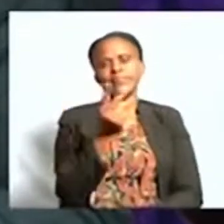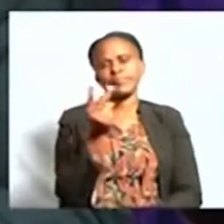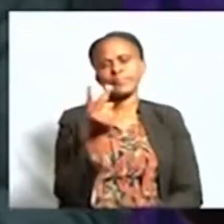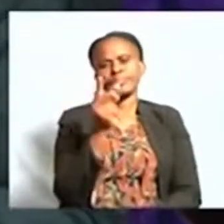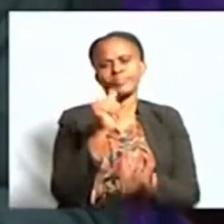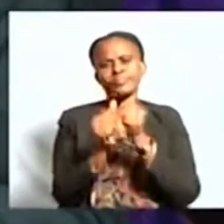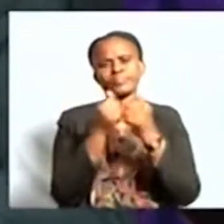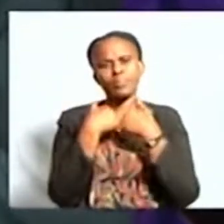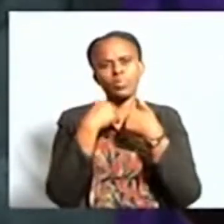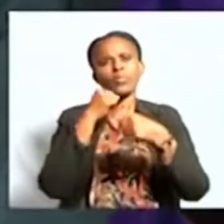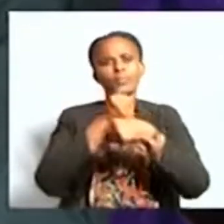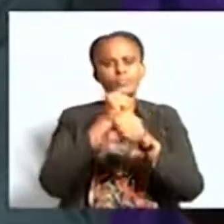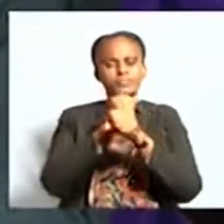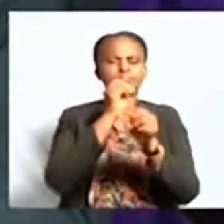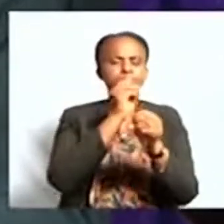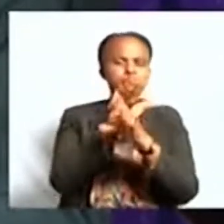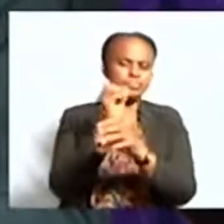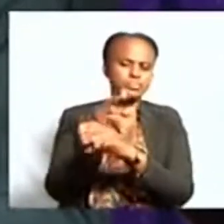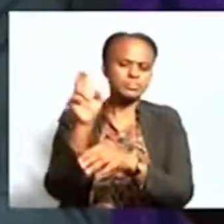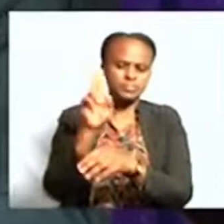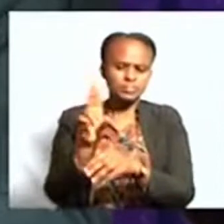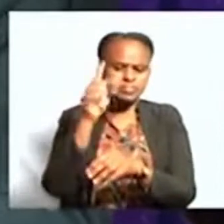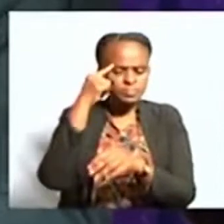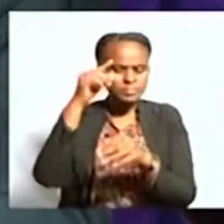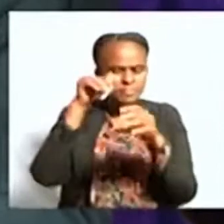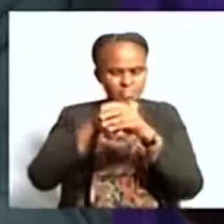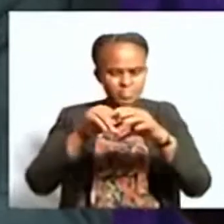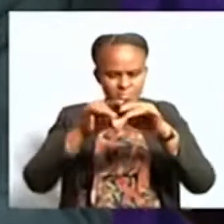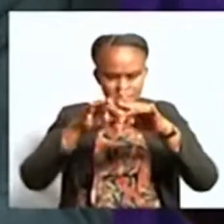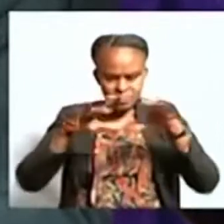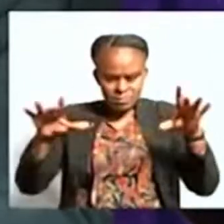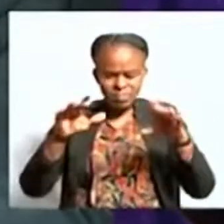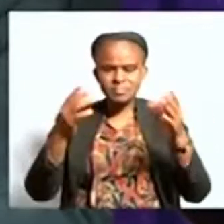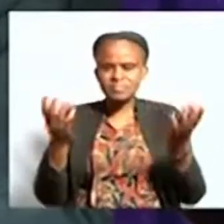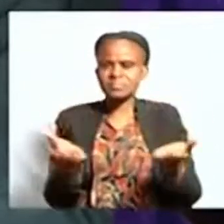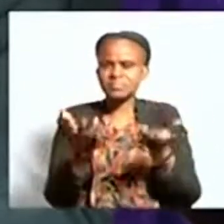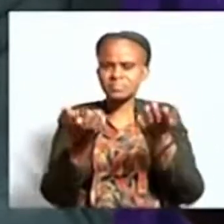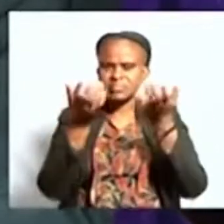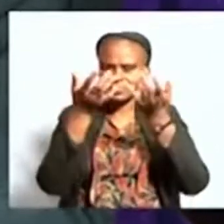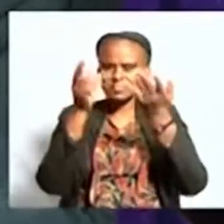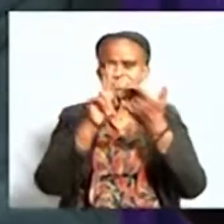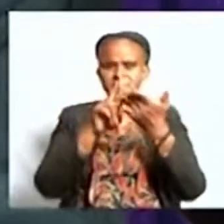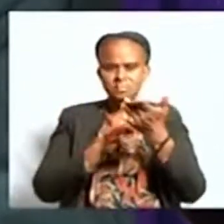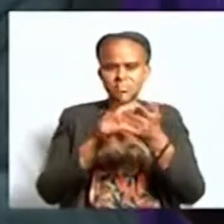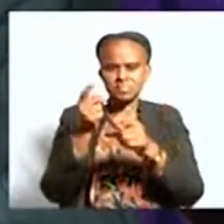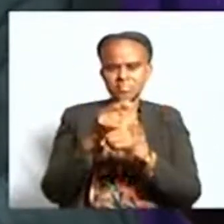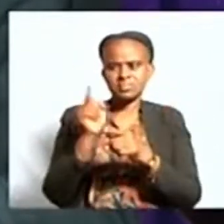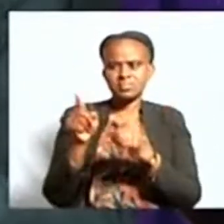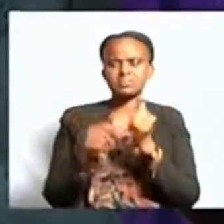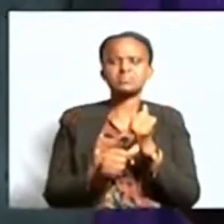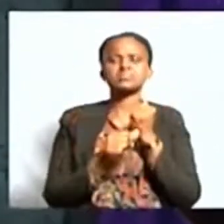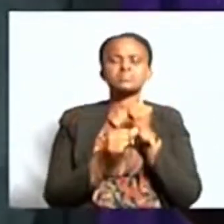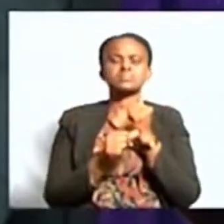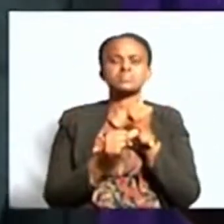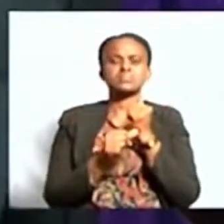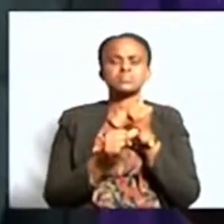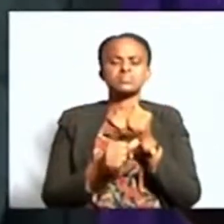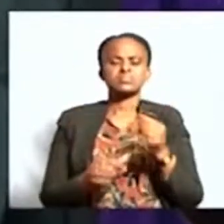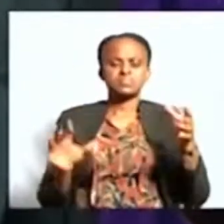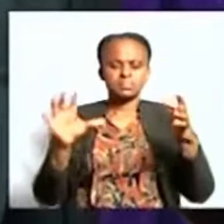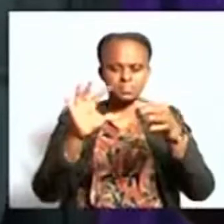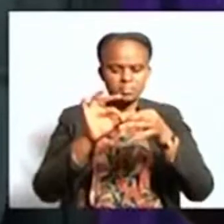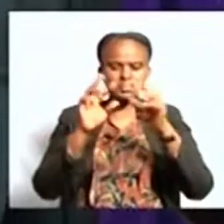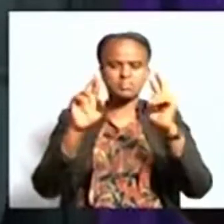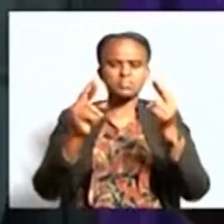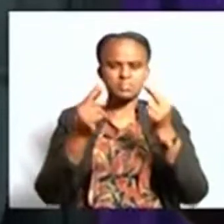been made available to be used for inland carbon emission reported by the agency. Joint